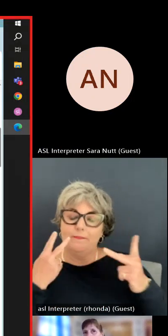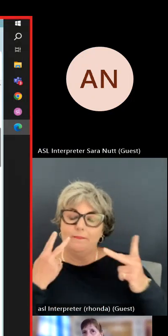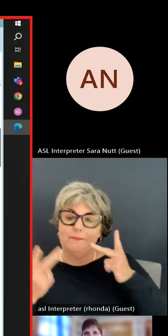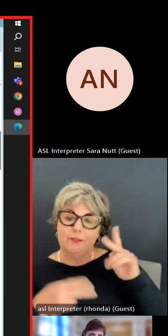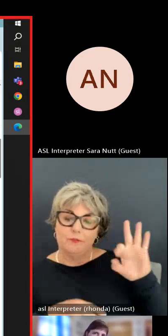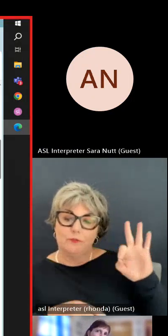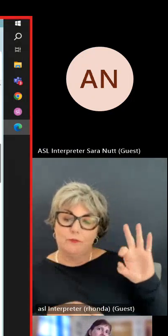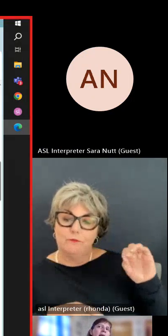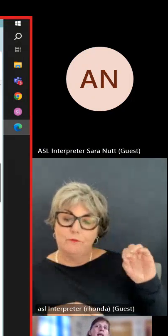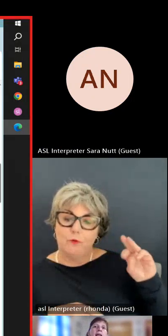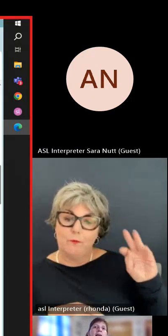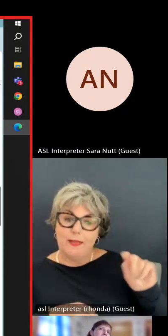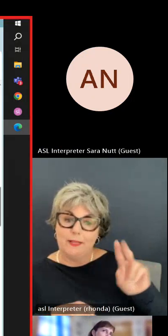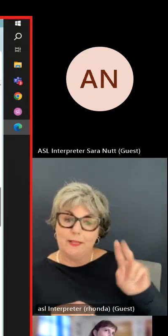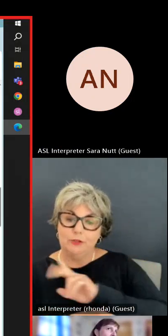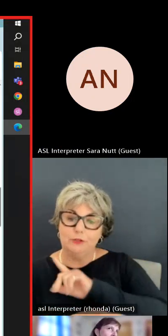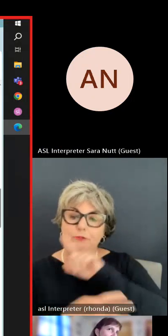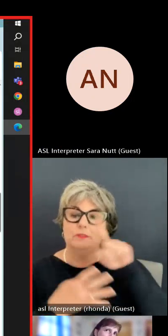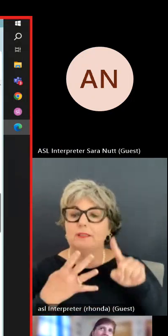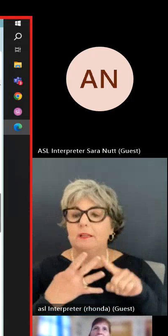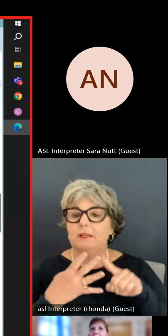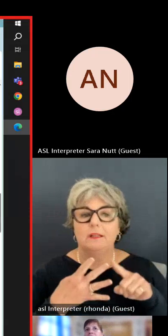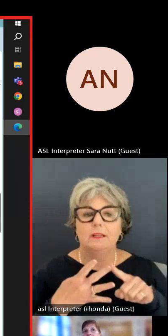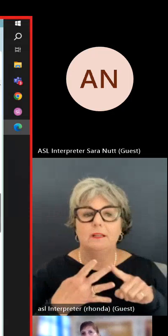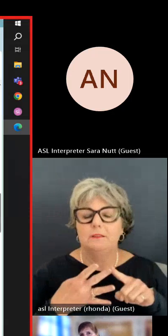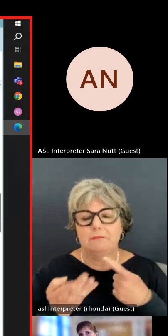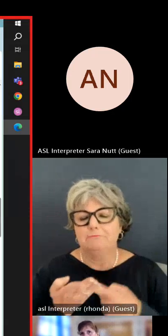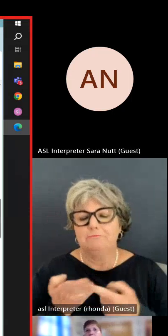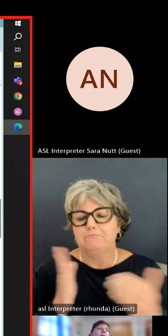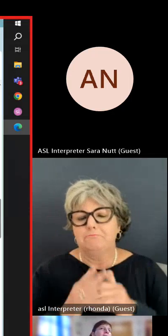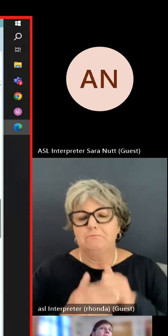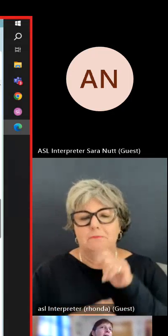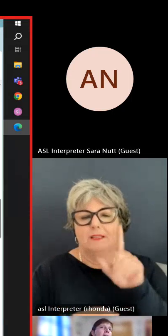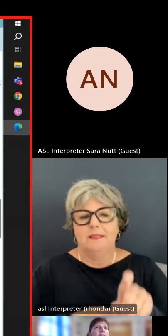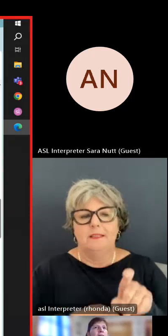should you use? So I won't go over that again.